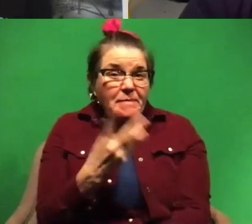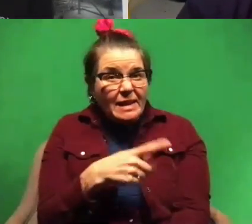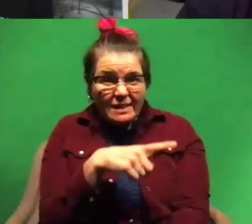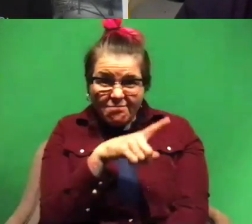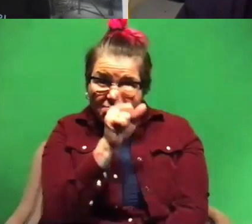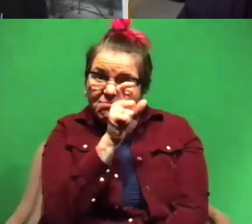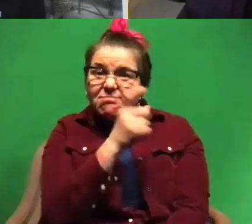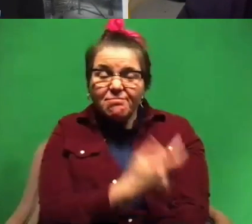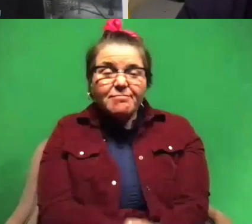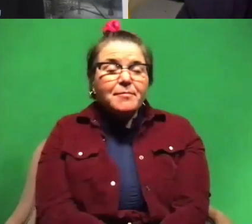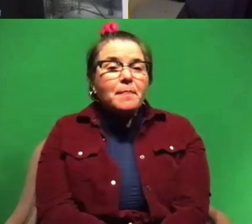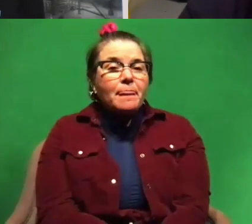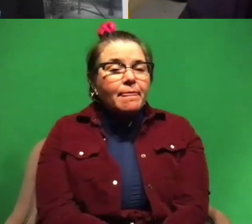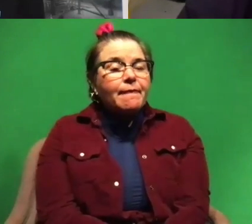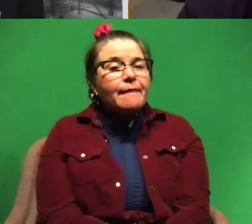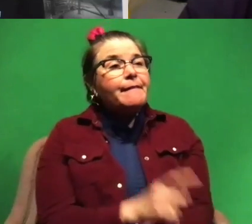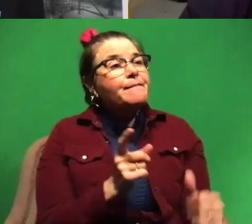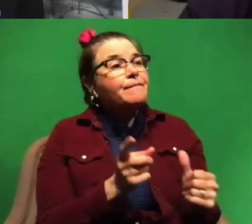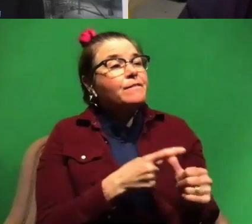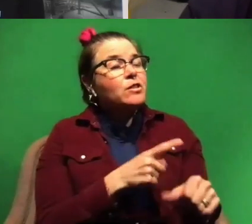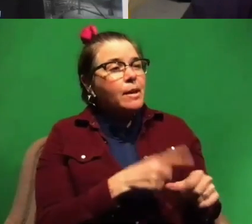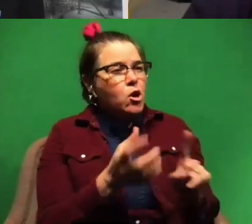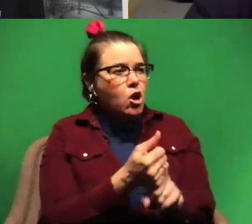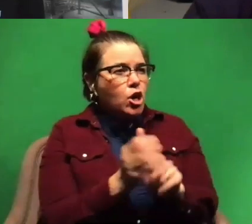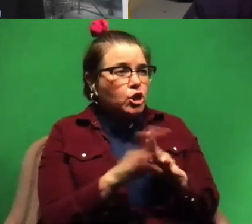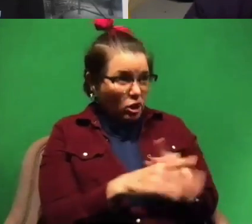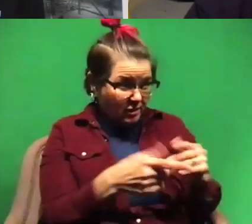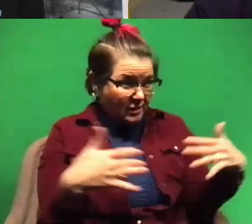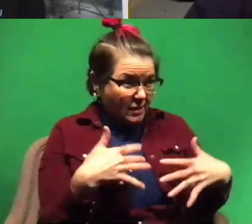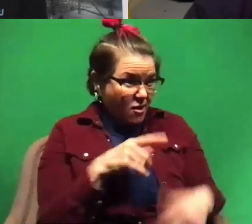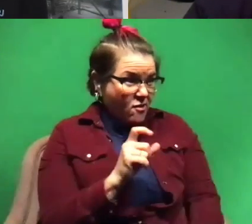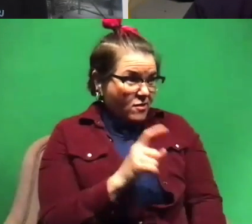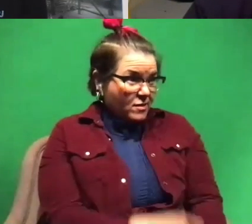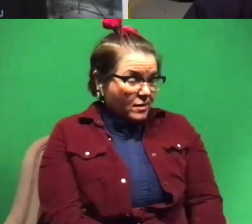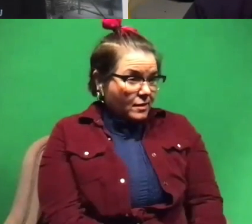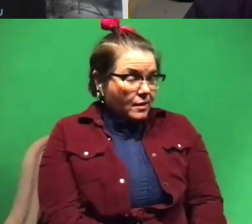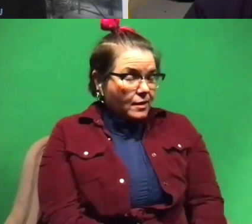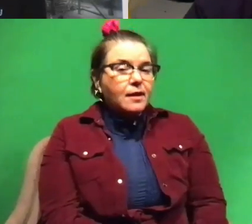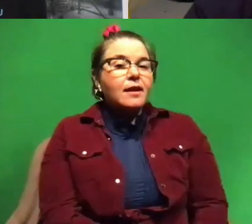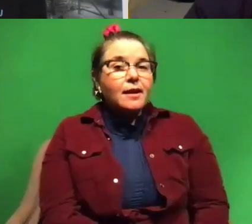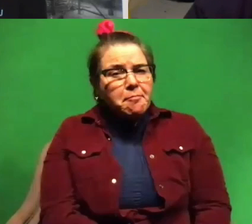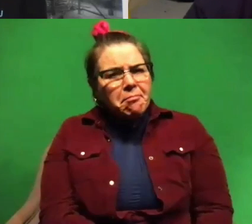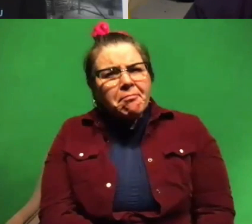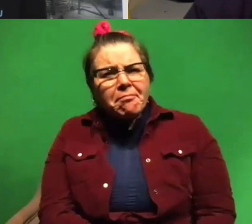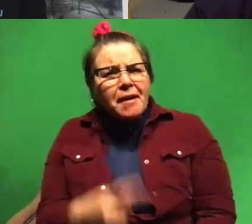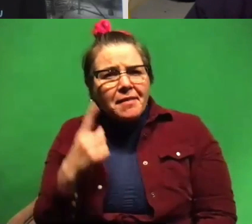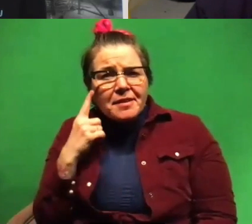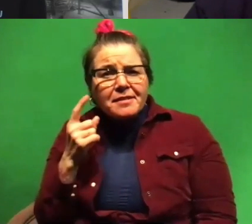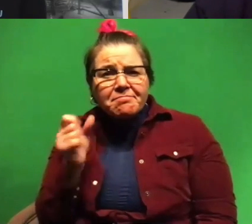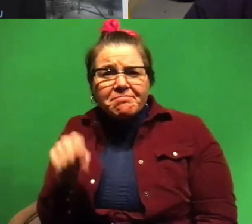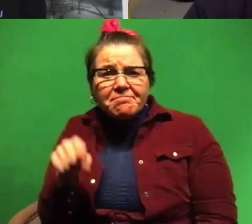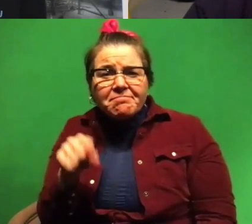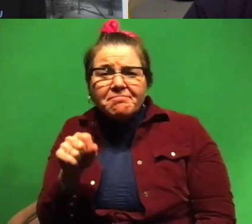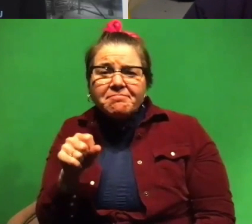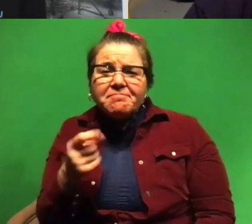Yeah. The first time that you caught a shark, were you scared? I think I was. Yeah, I think I was a